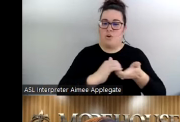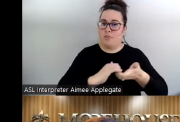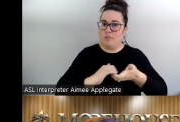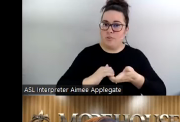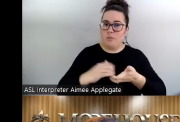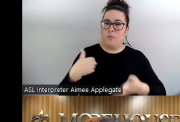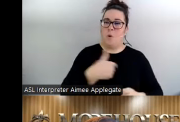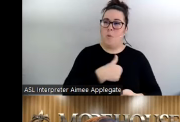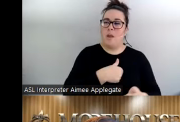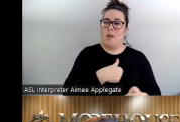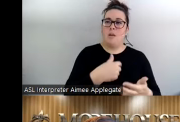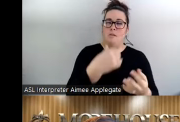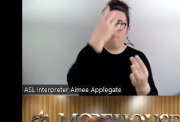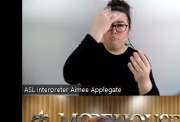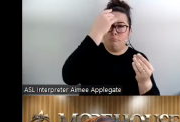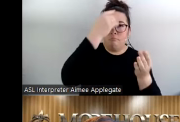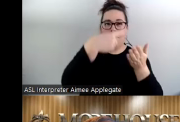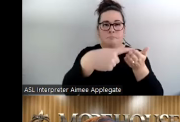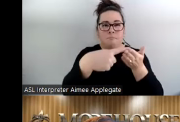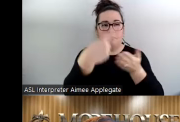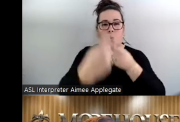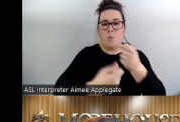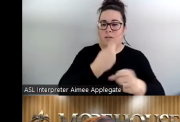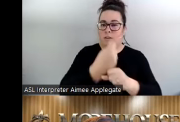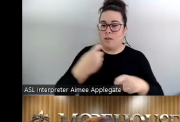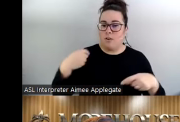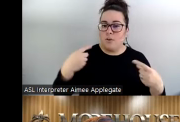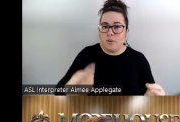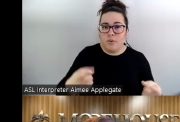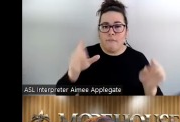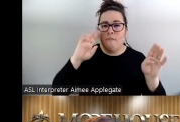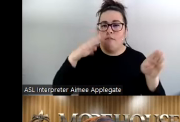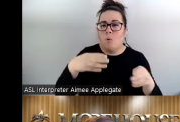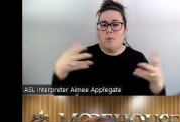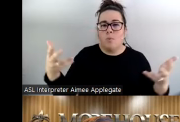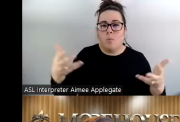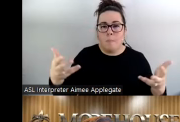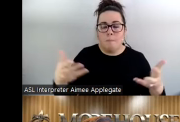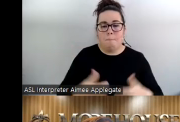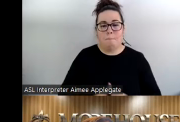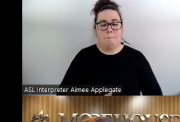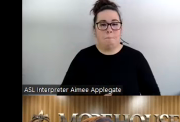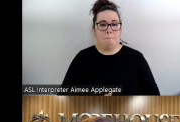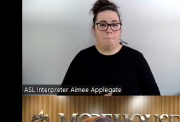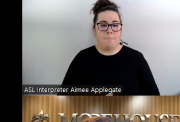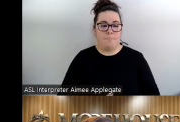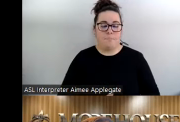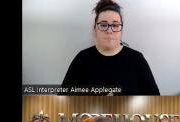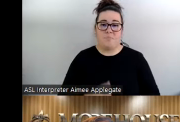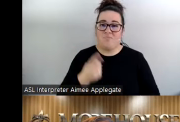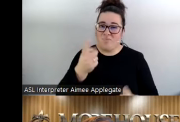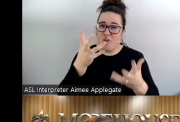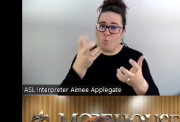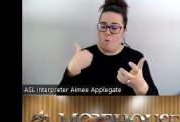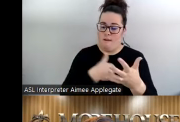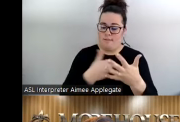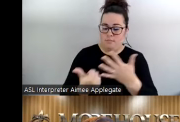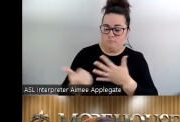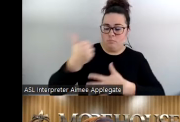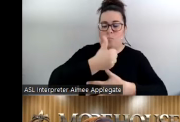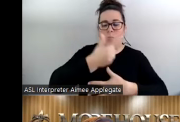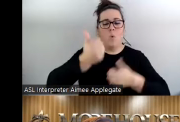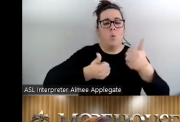about over the last year, what are areas of focus and what are areas that you would like us to continue to prioritize. And these bubble